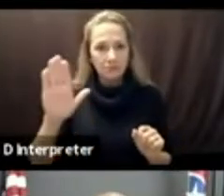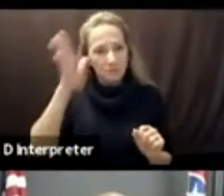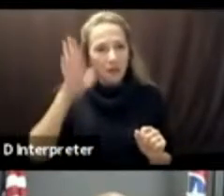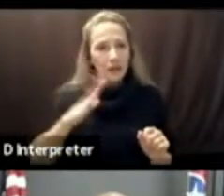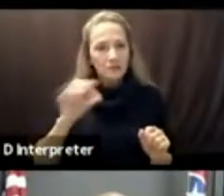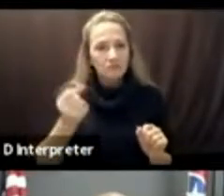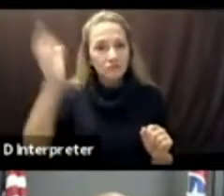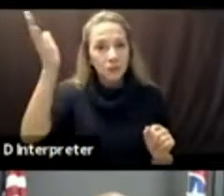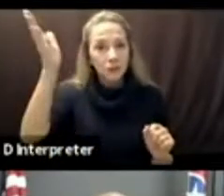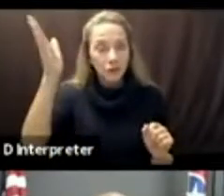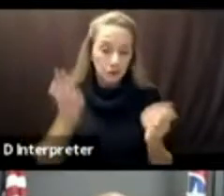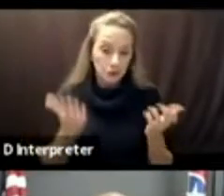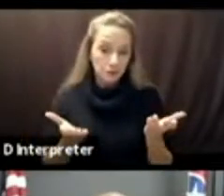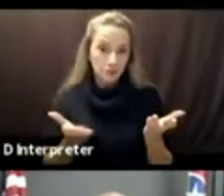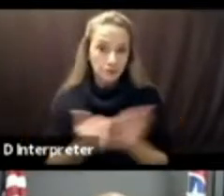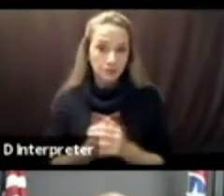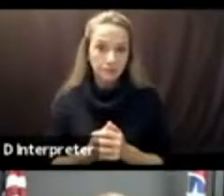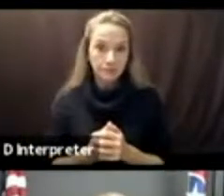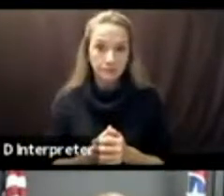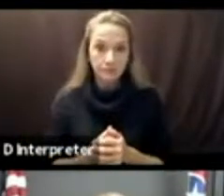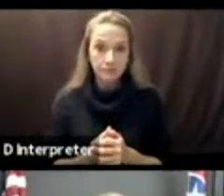that might have some usefulness.